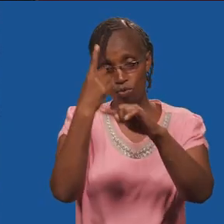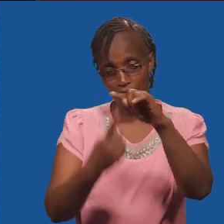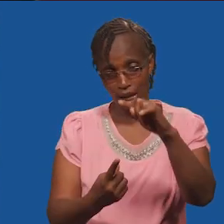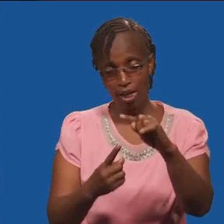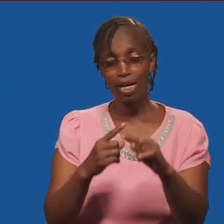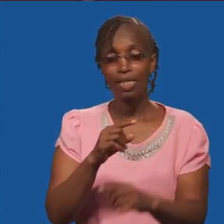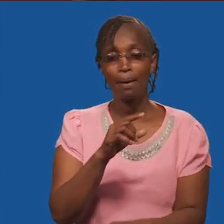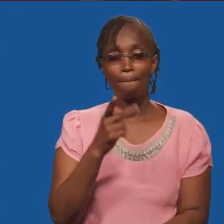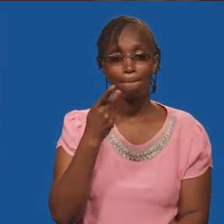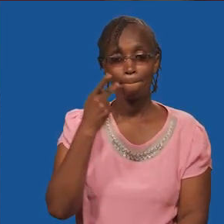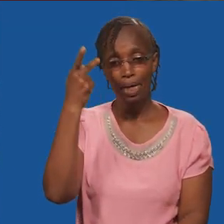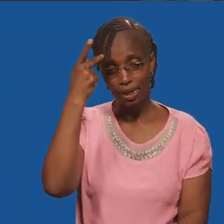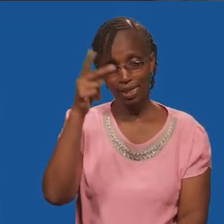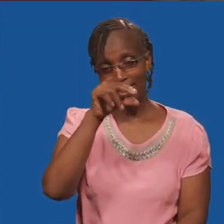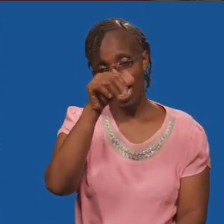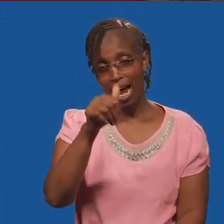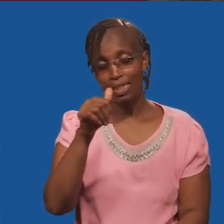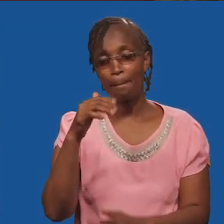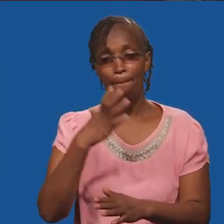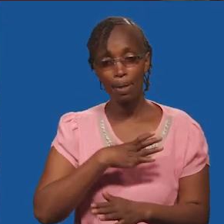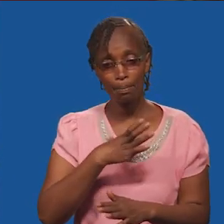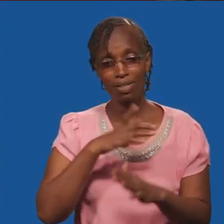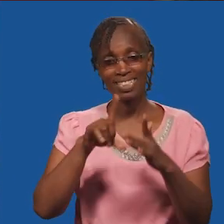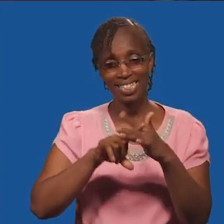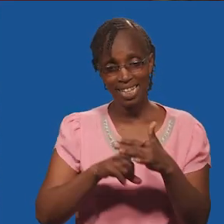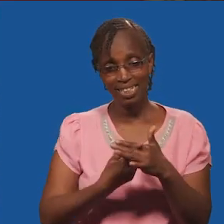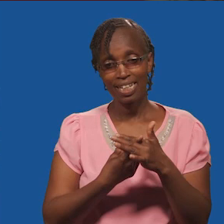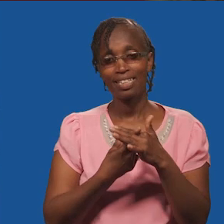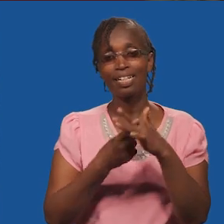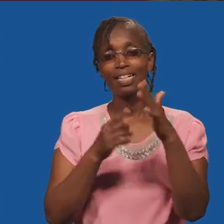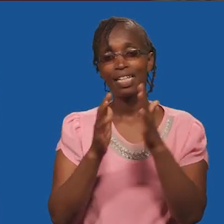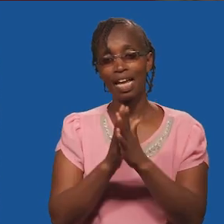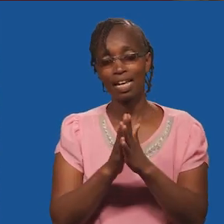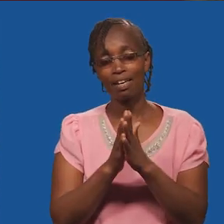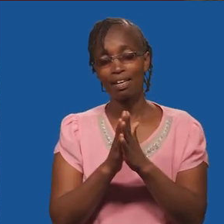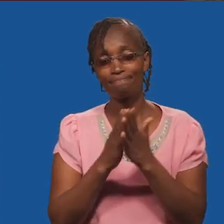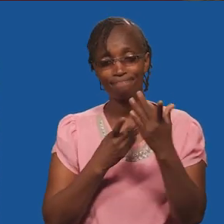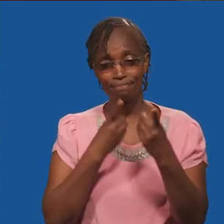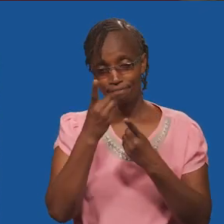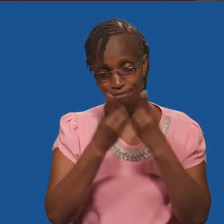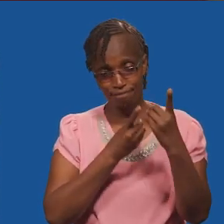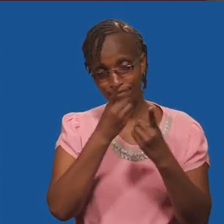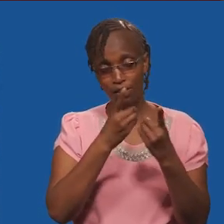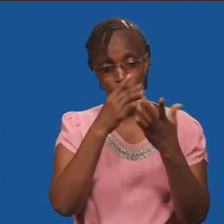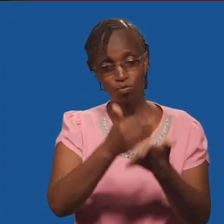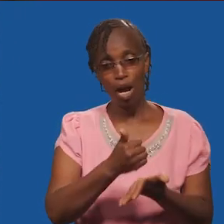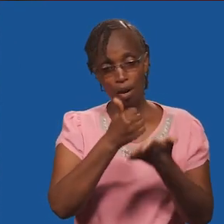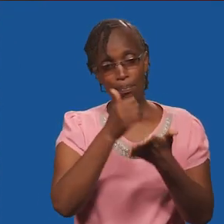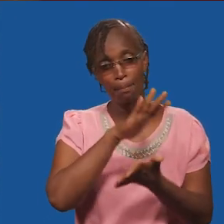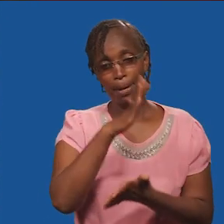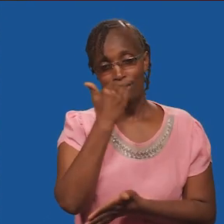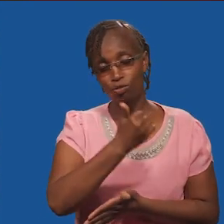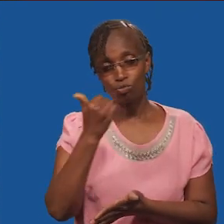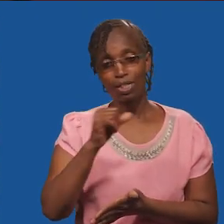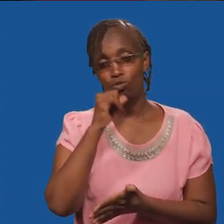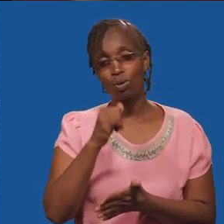Krismasi na mwaka mpya, wazazi na walezi wengi walianzisha shughuli mbalimbali kuwafanya watoto wao wasijiingize kwa mambo